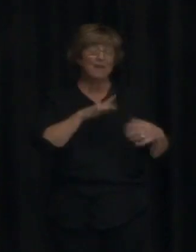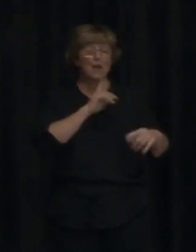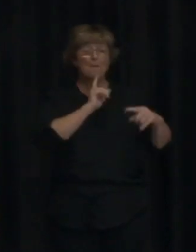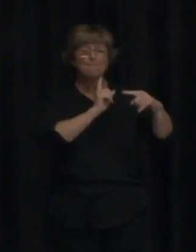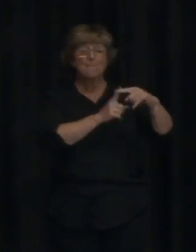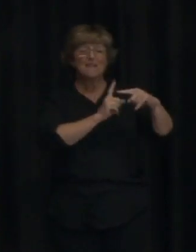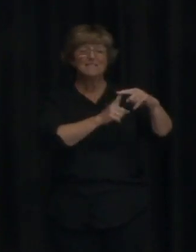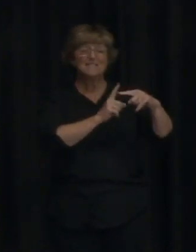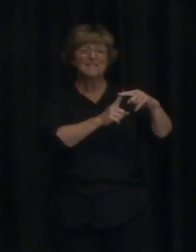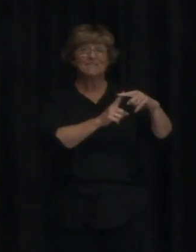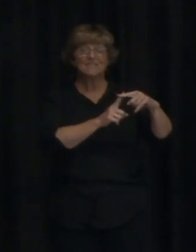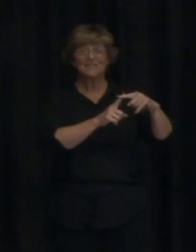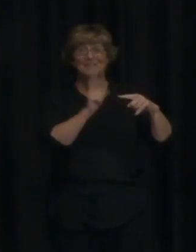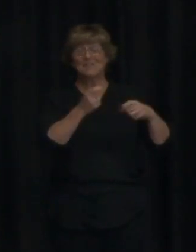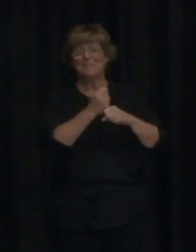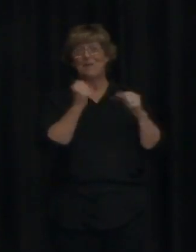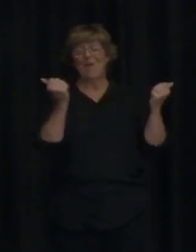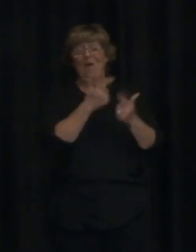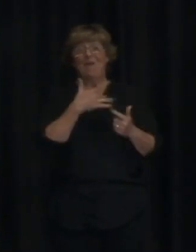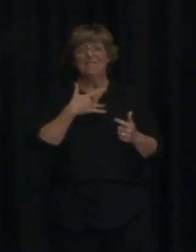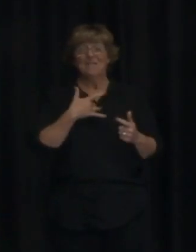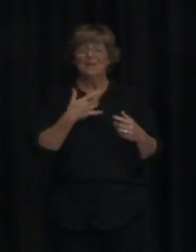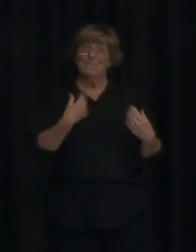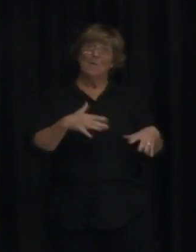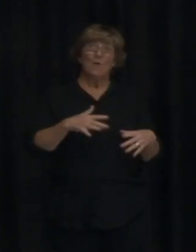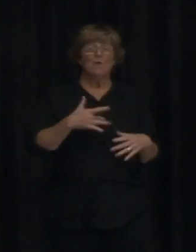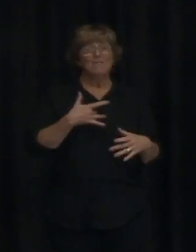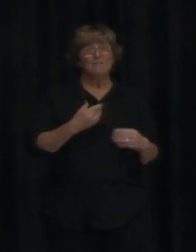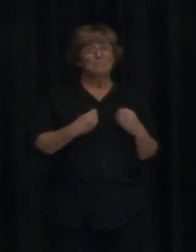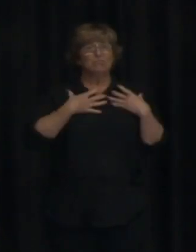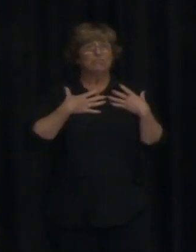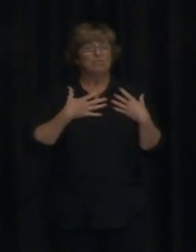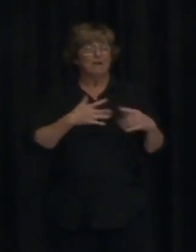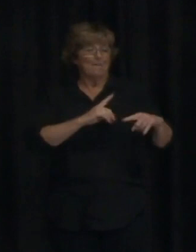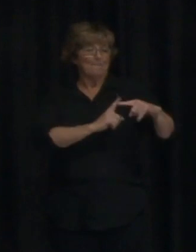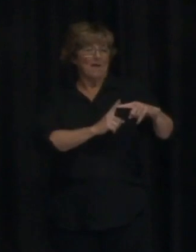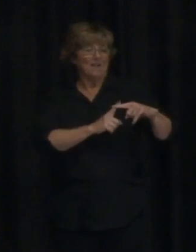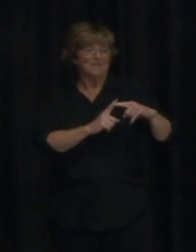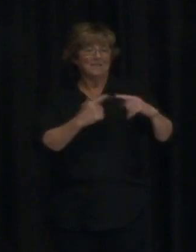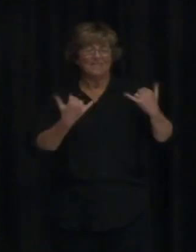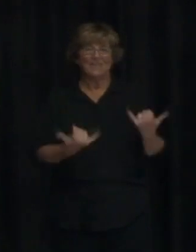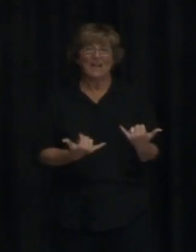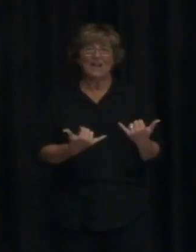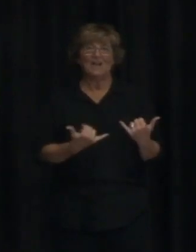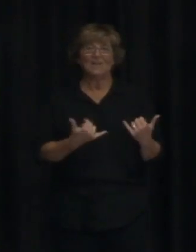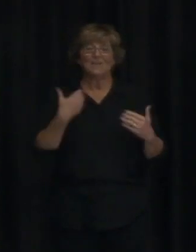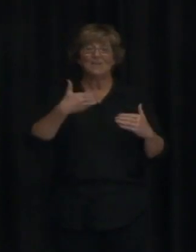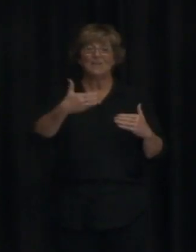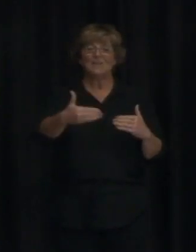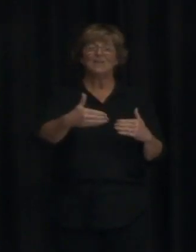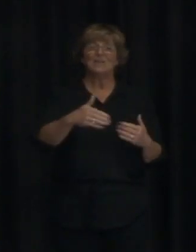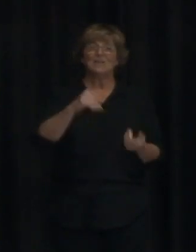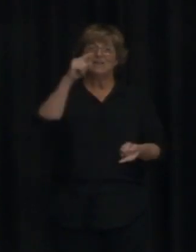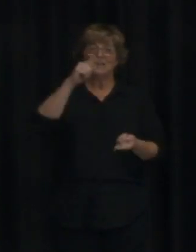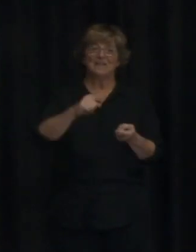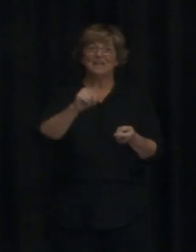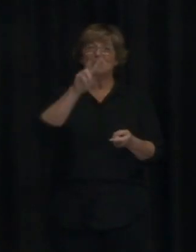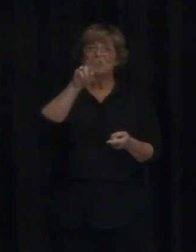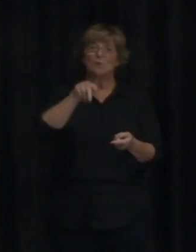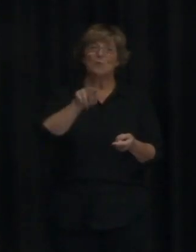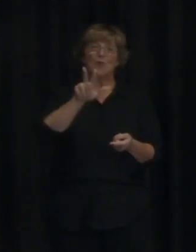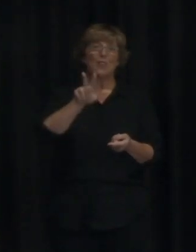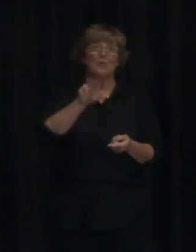rate, that should make everyone feel a little bit more positive about where we are and where we're going, down to